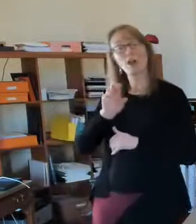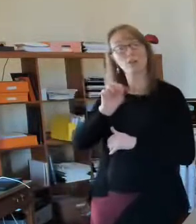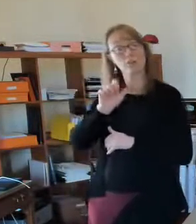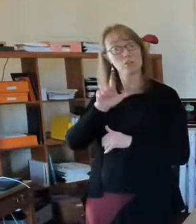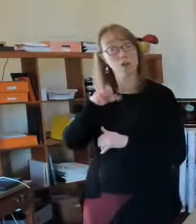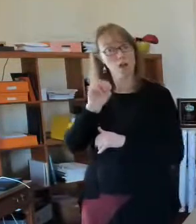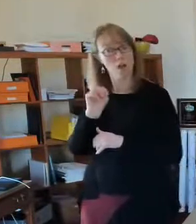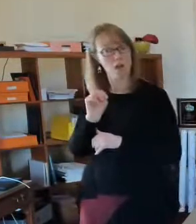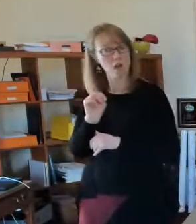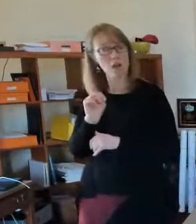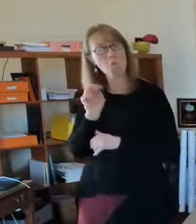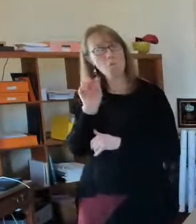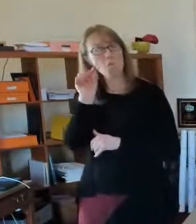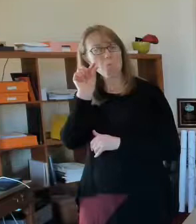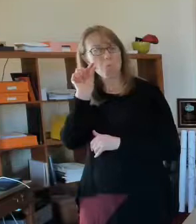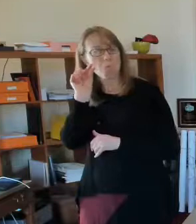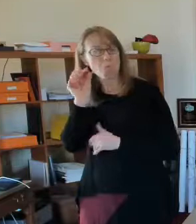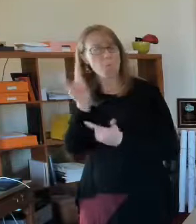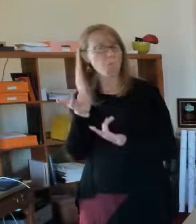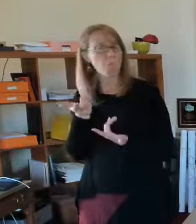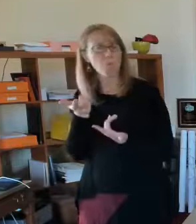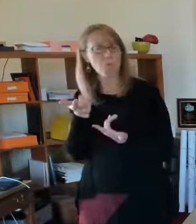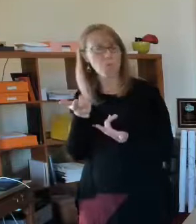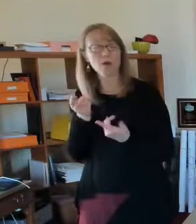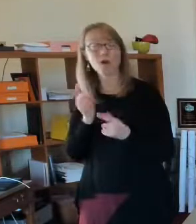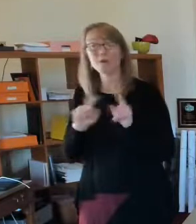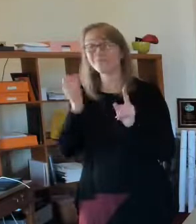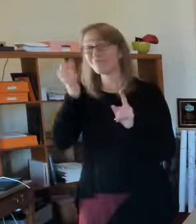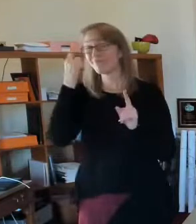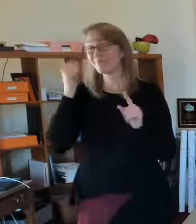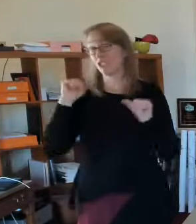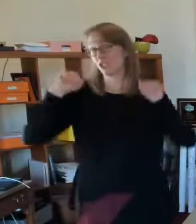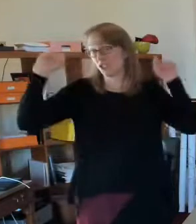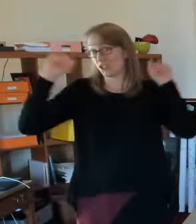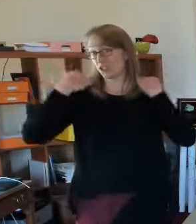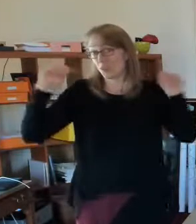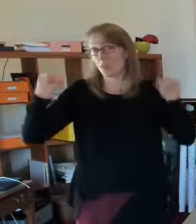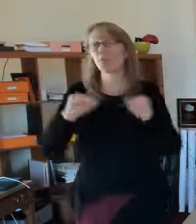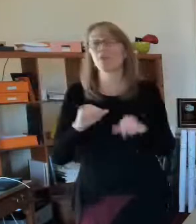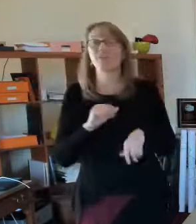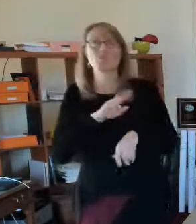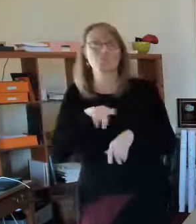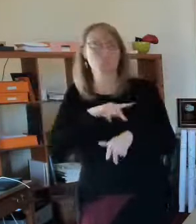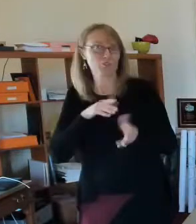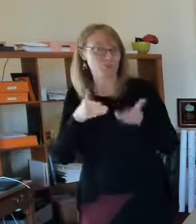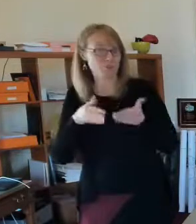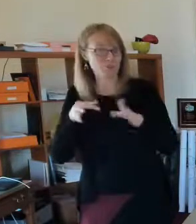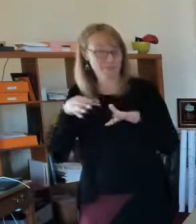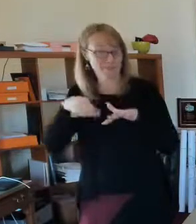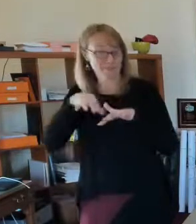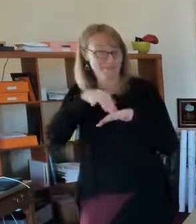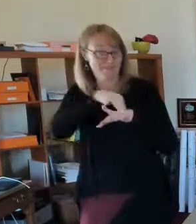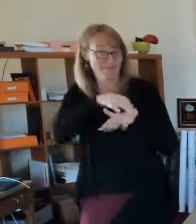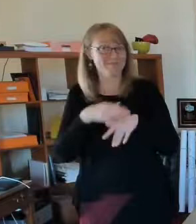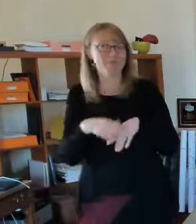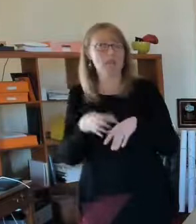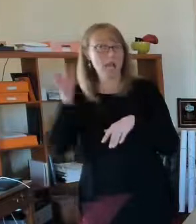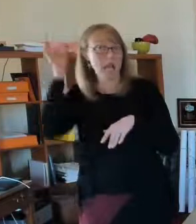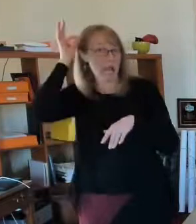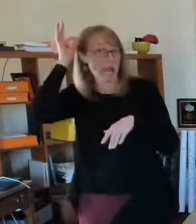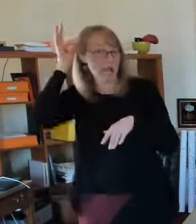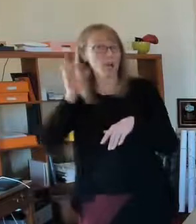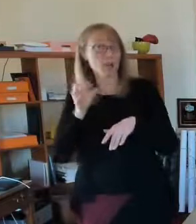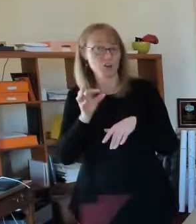thing. So when you think about gyms, though, and personal services, hair salons, nail salons, all of those places, those are